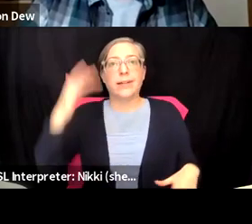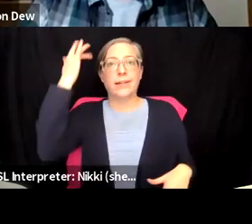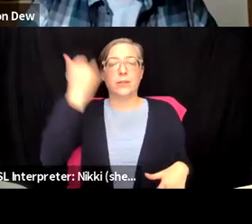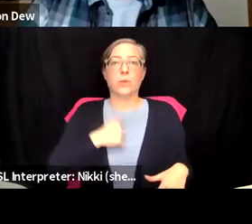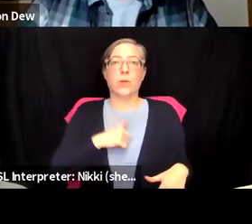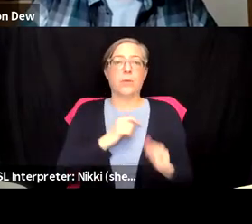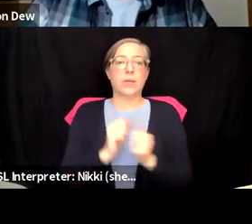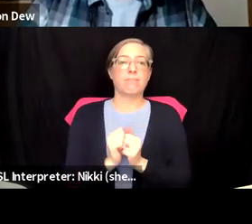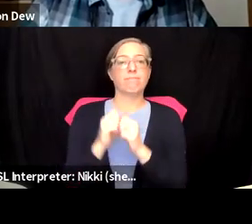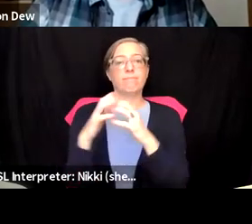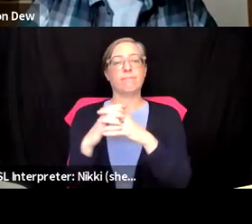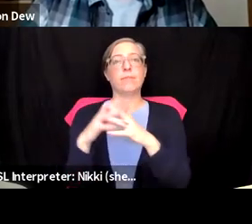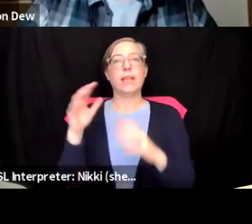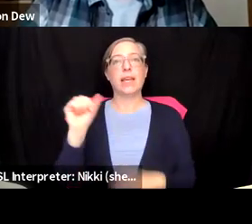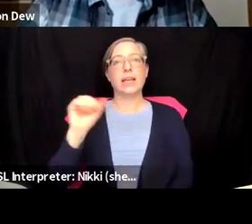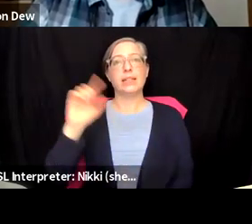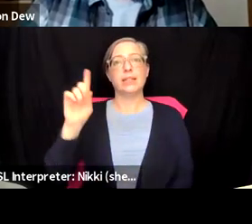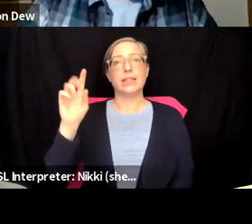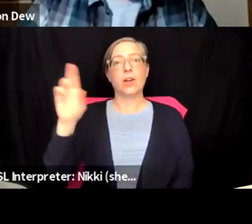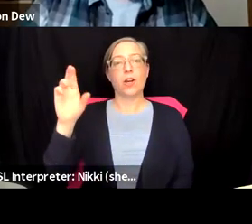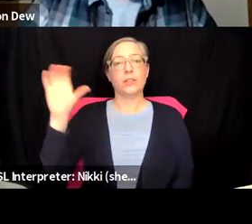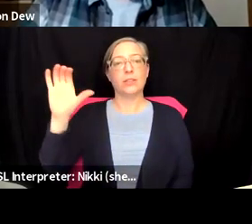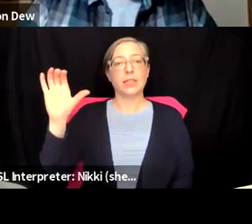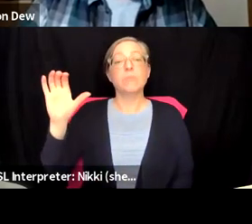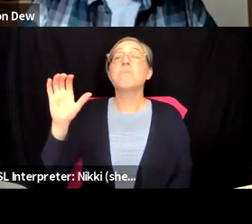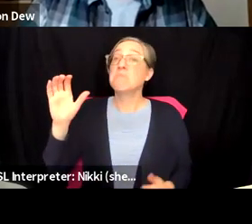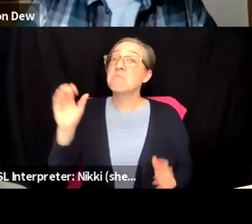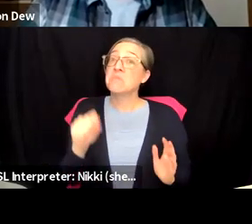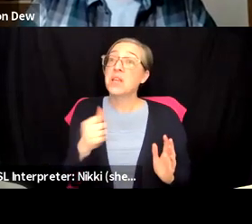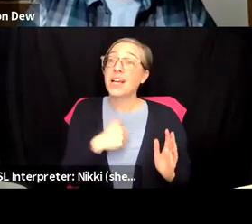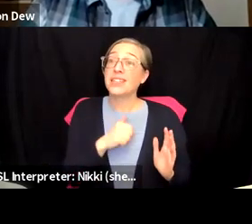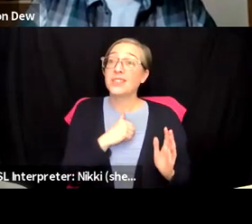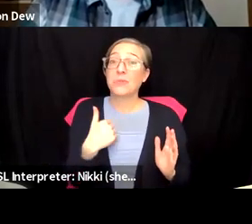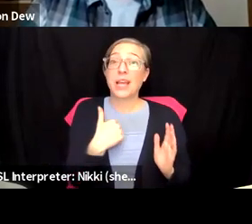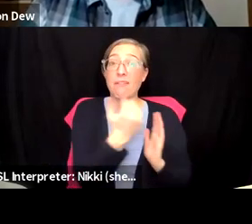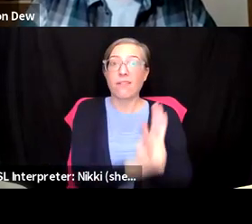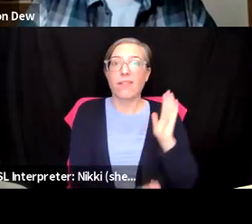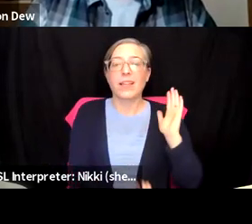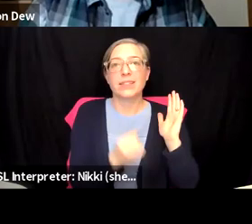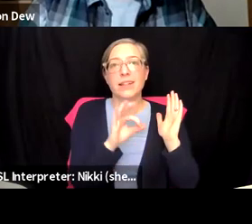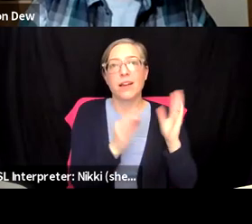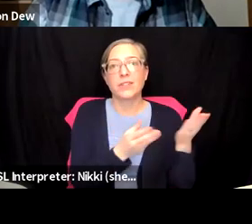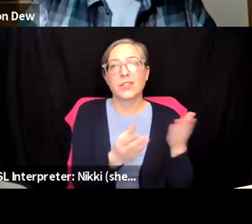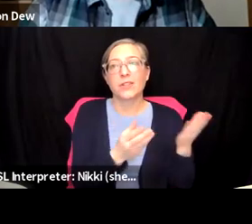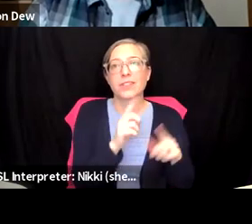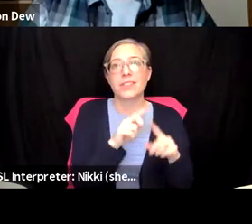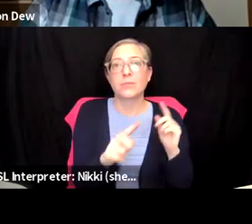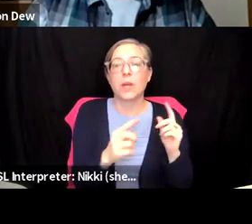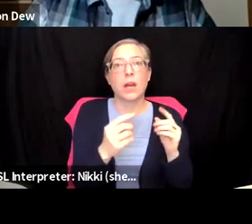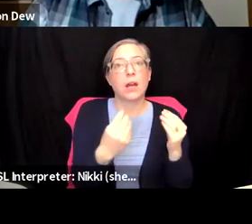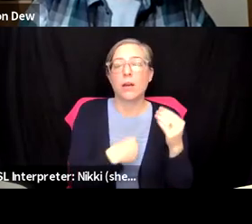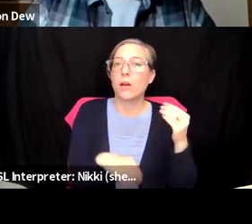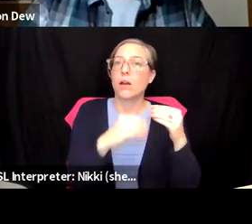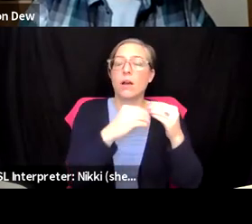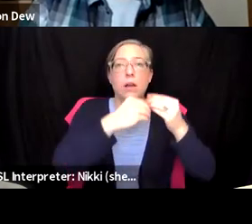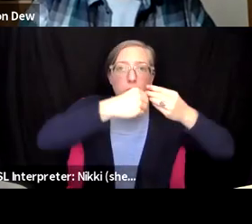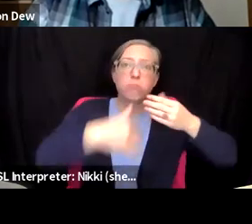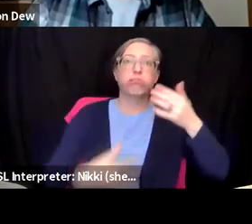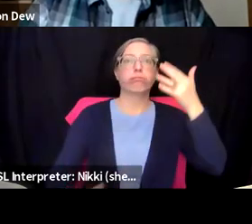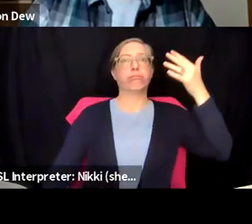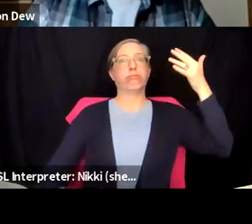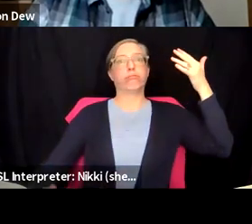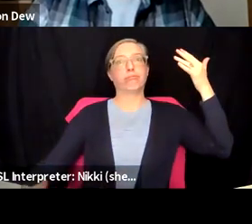than what's listed under the ADRC. All these organizations provide so many different things, but the really important part of